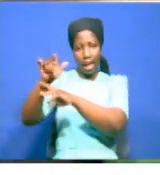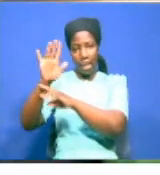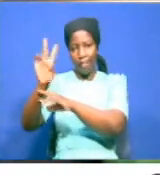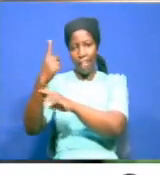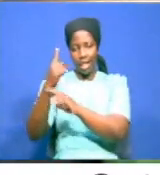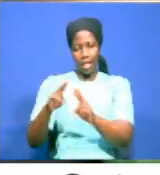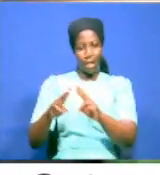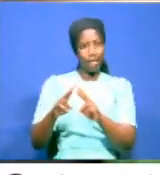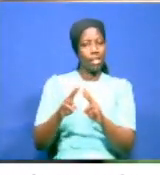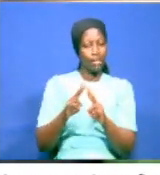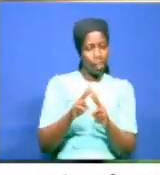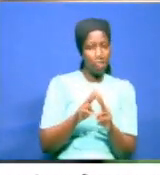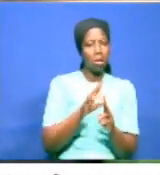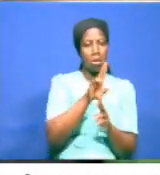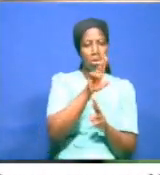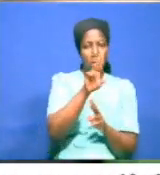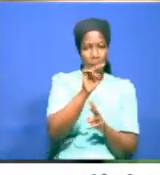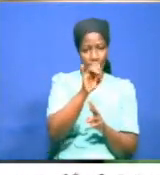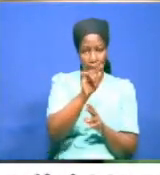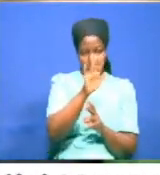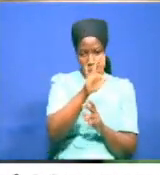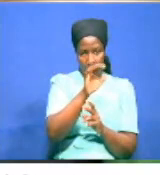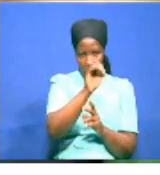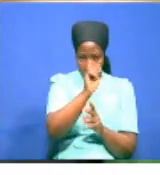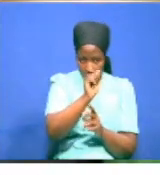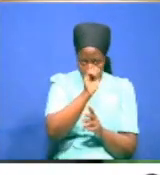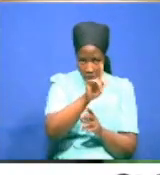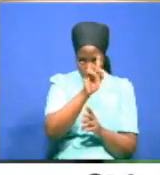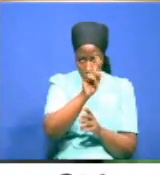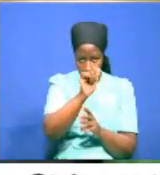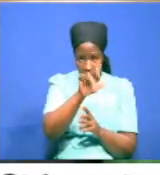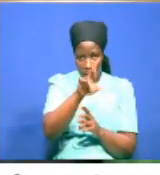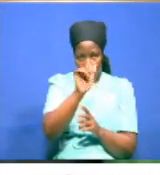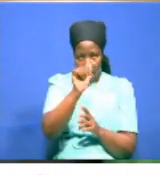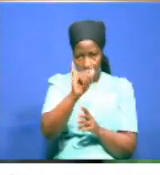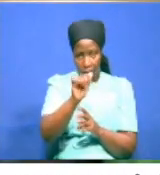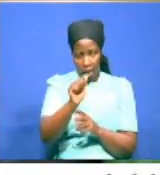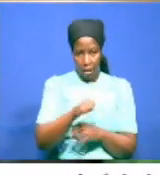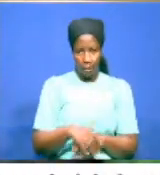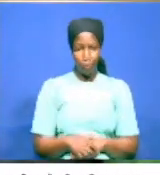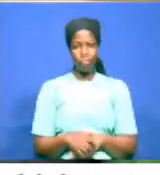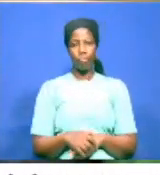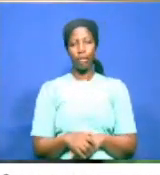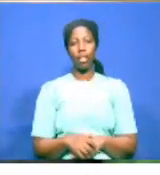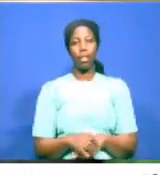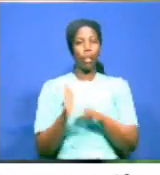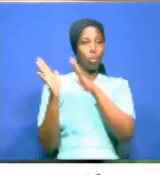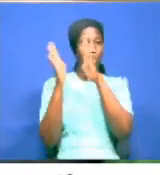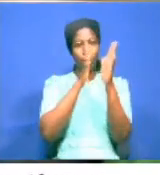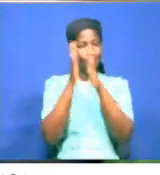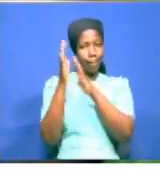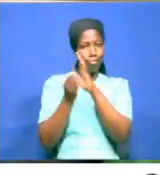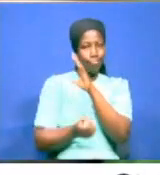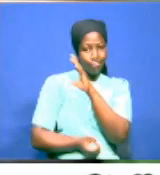Olkaria 4 geothermal power plant at Olkaria to the grid in the review period. Wind generation significantly